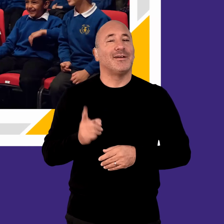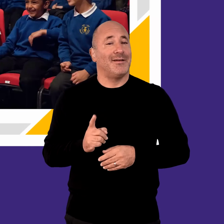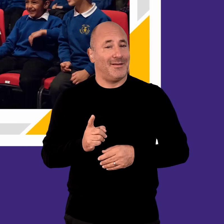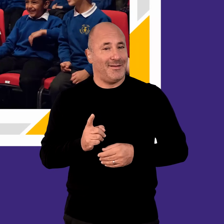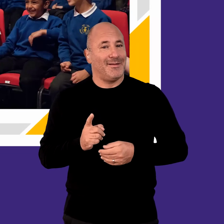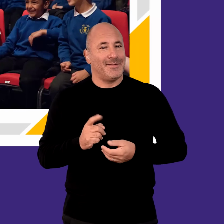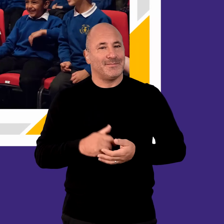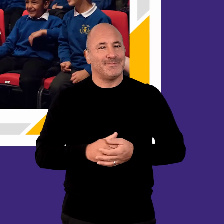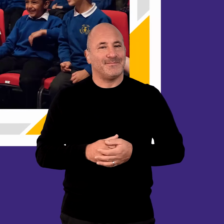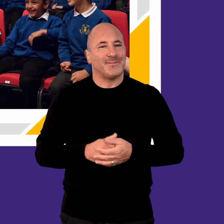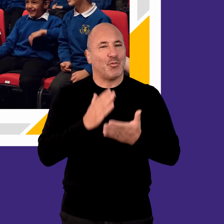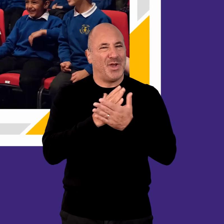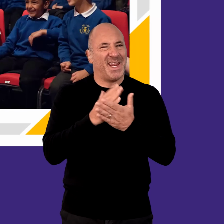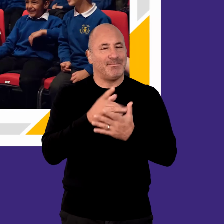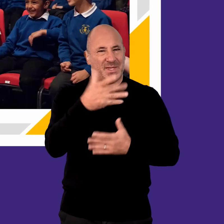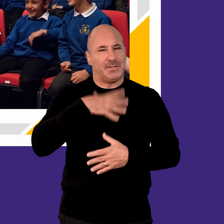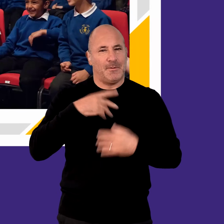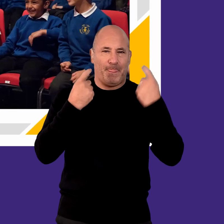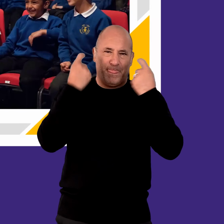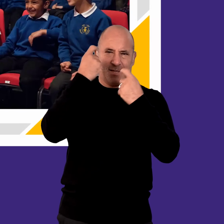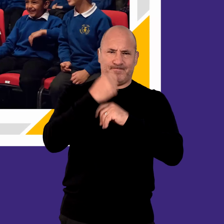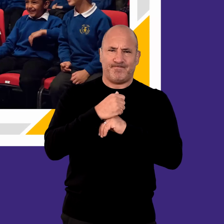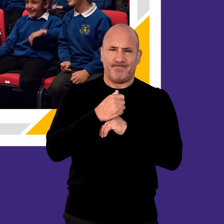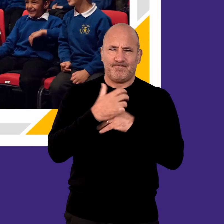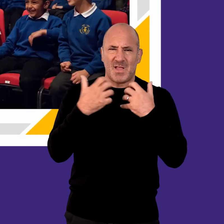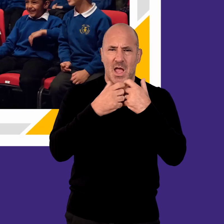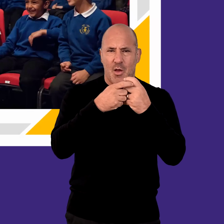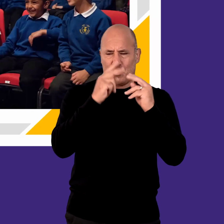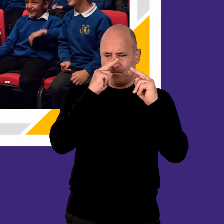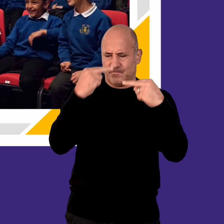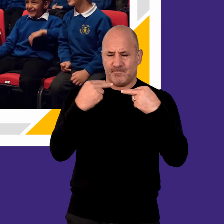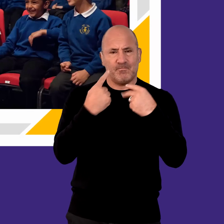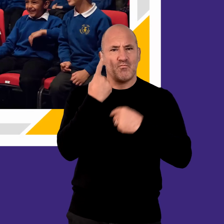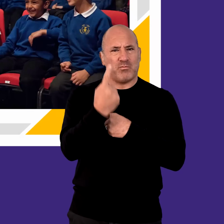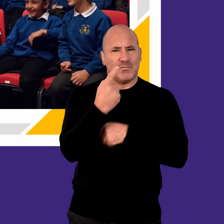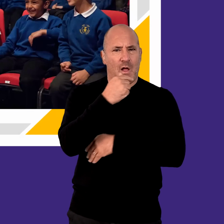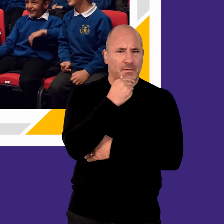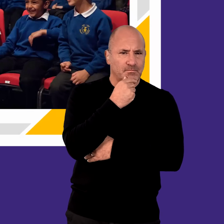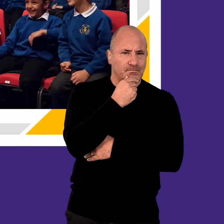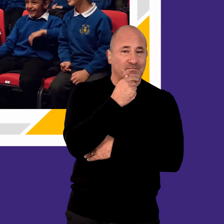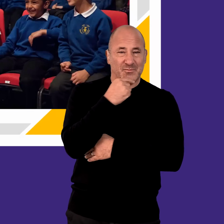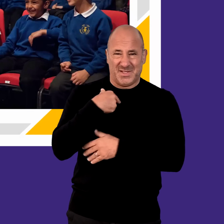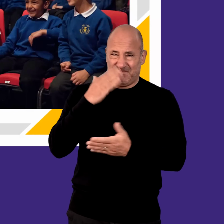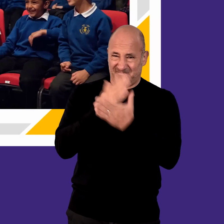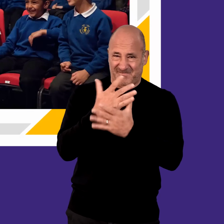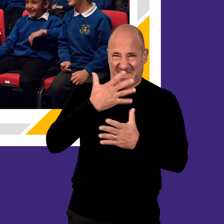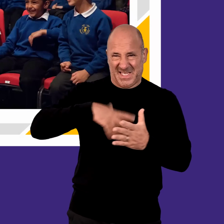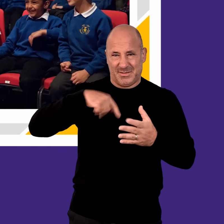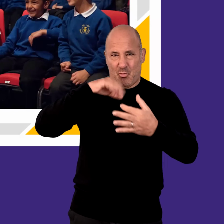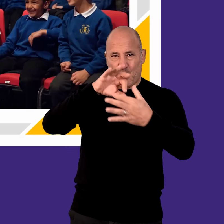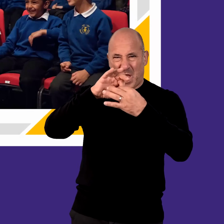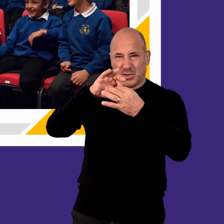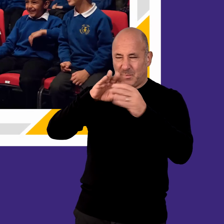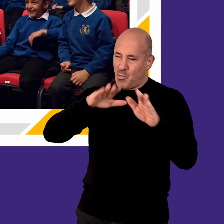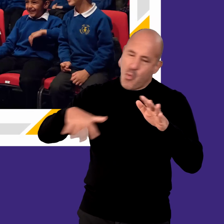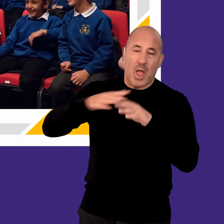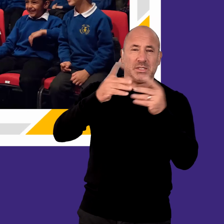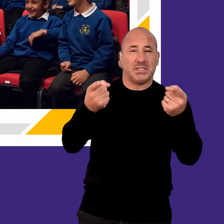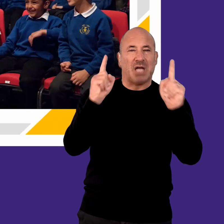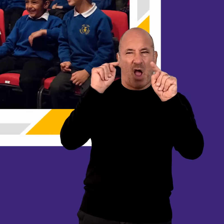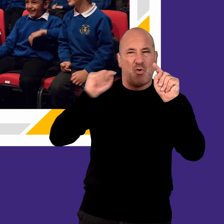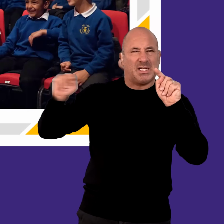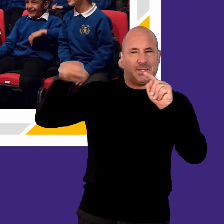might be, than as a kind of nice to have arts organisation. So I think it's a little bit about how you position yourselves. And we definitely set